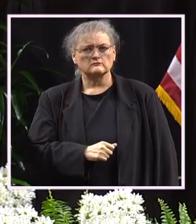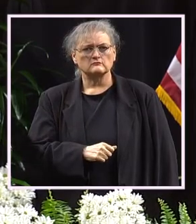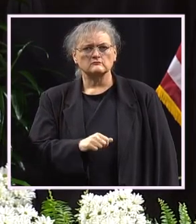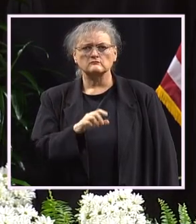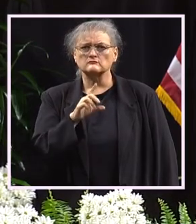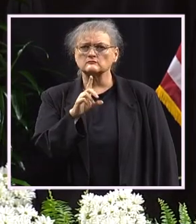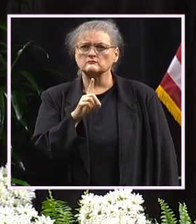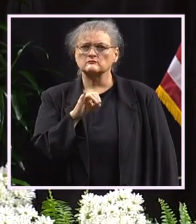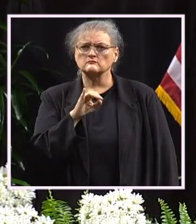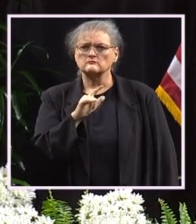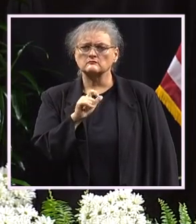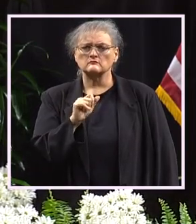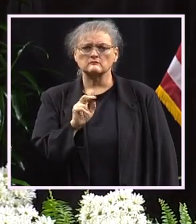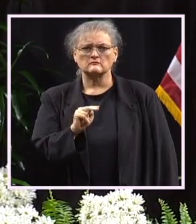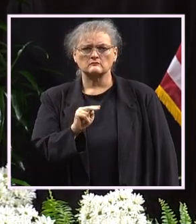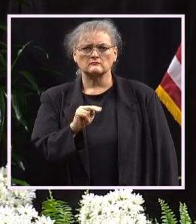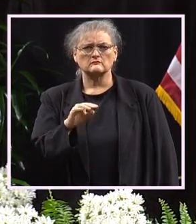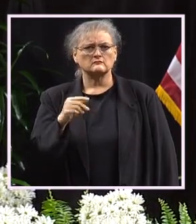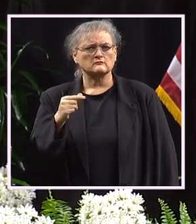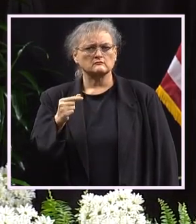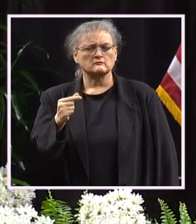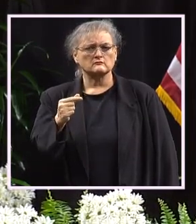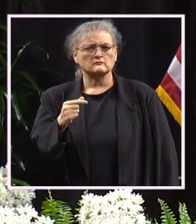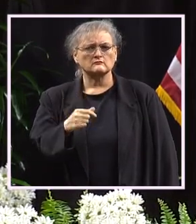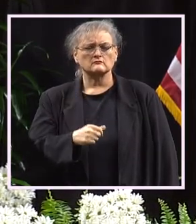Dylan D. Gatlin.